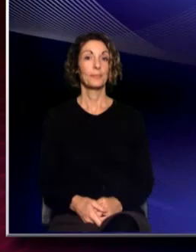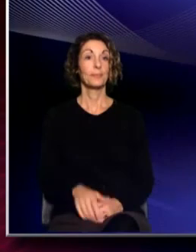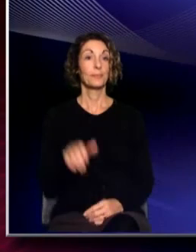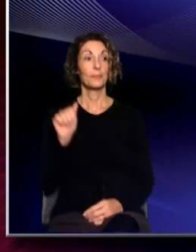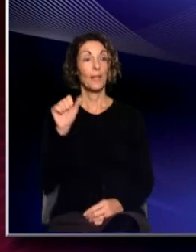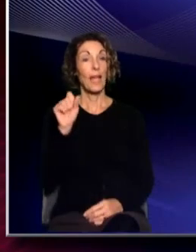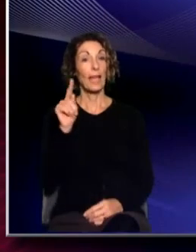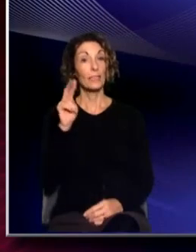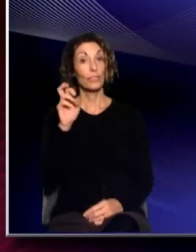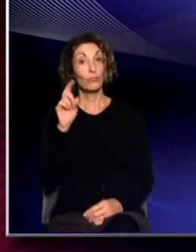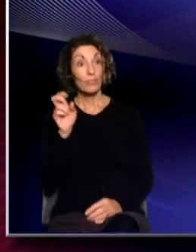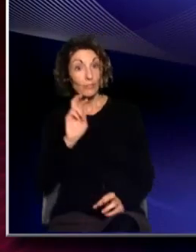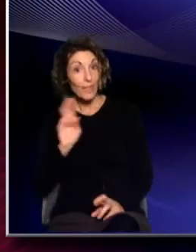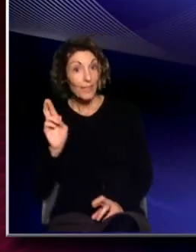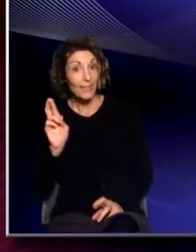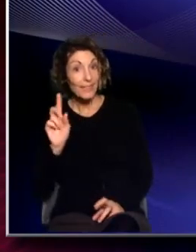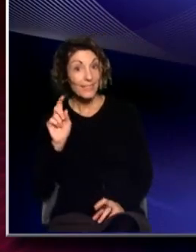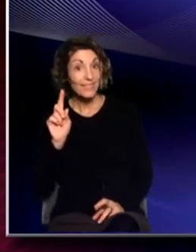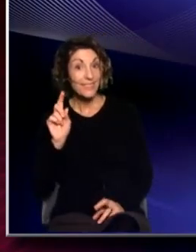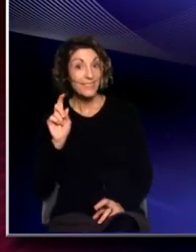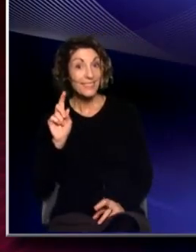Astrid, are you ready?